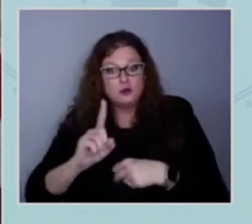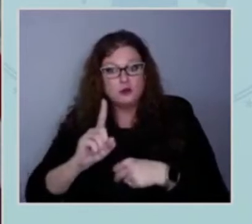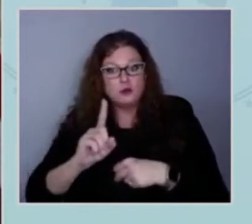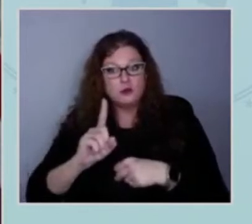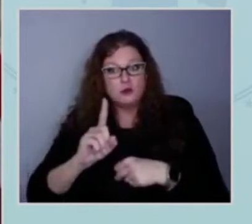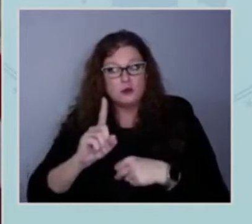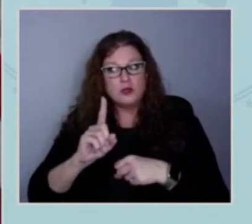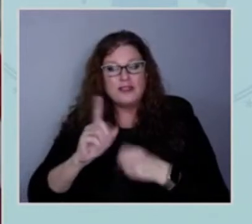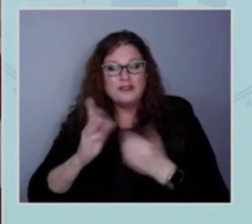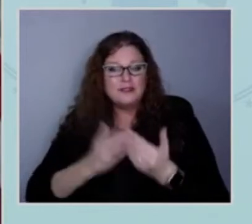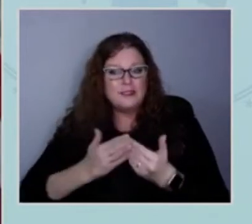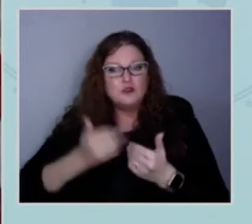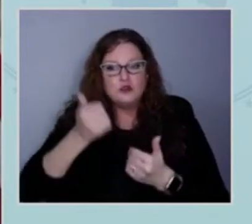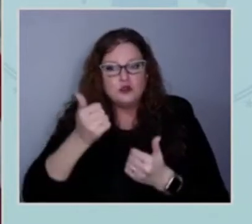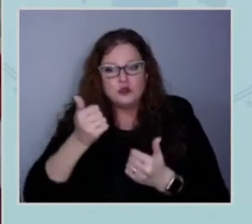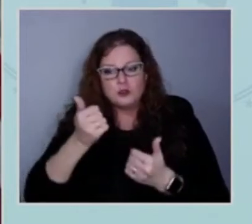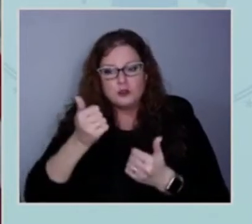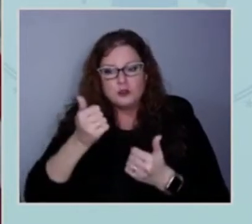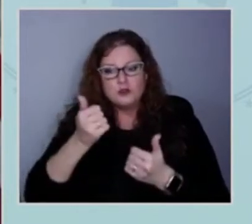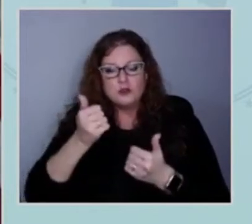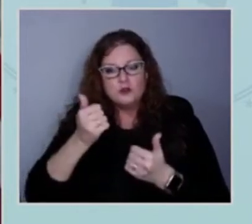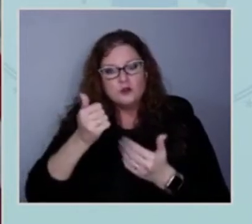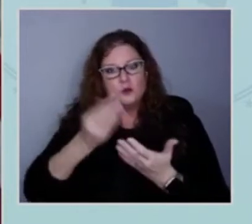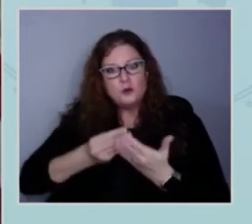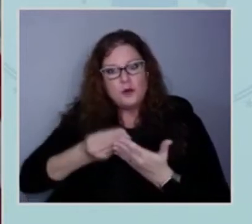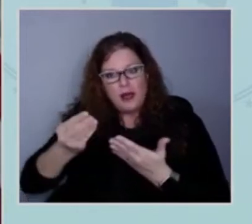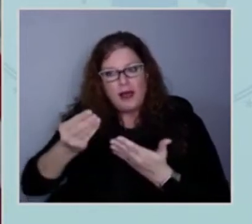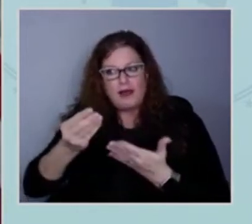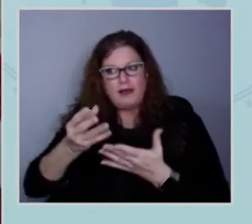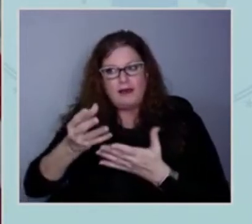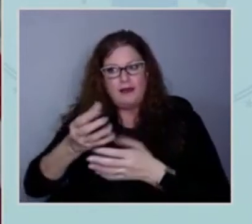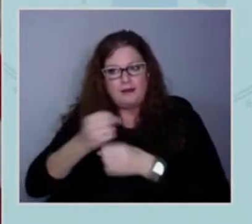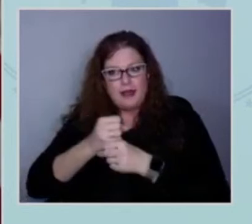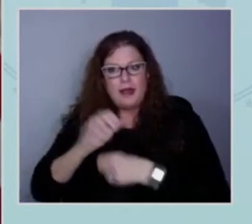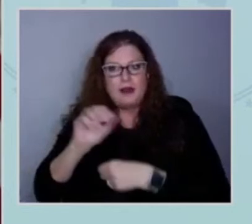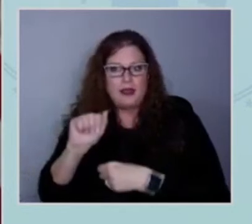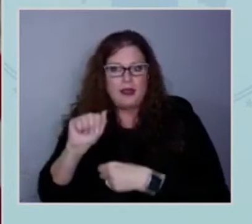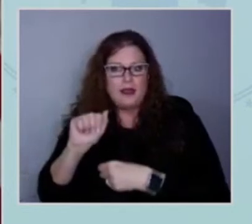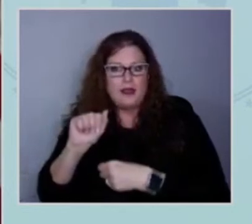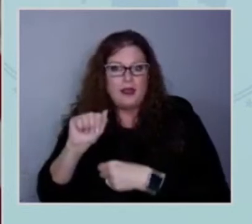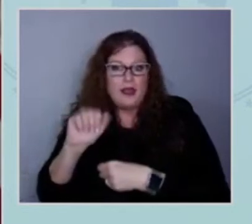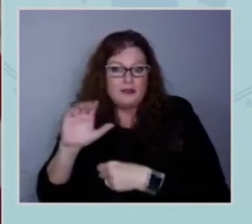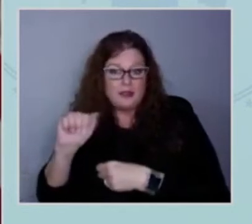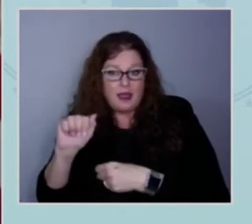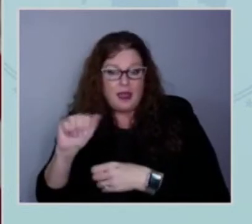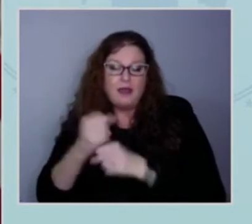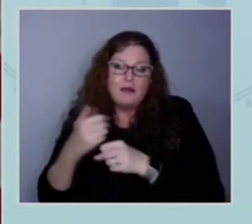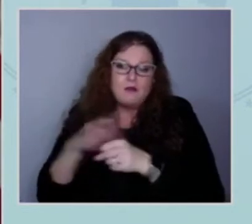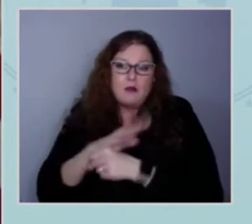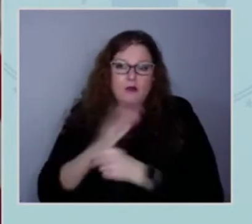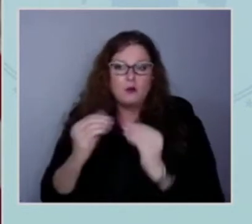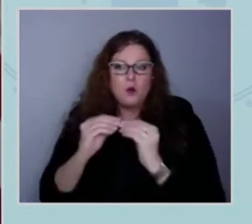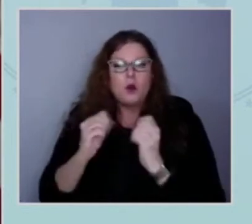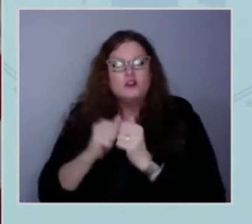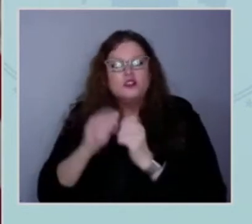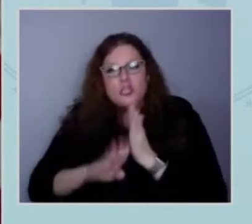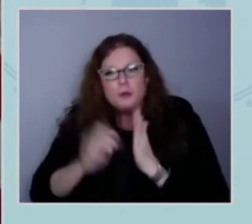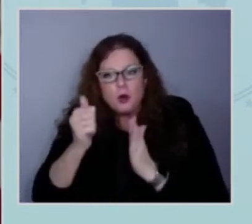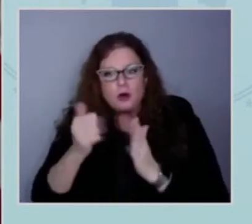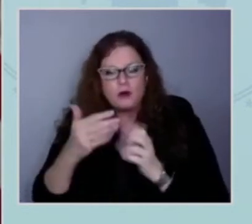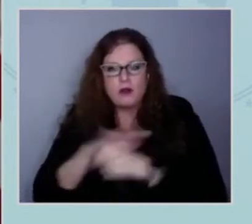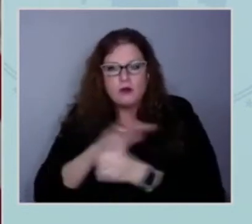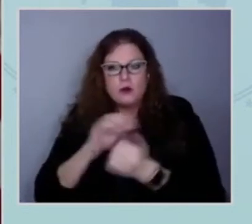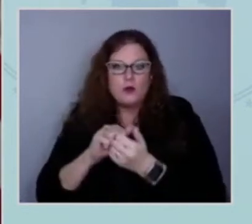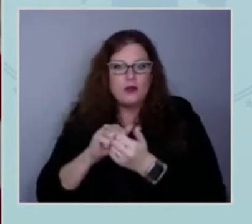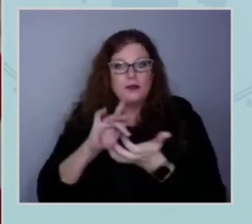for their employees. And secondly, to make sure we make it a lot easier to buy into the Affordable